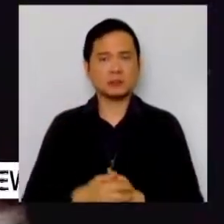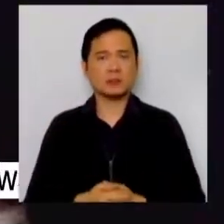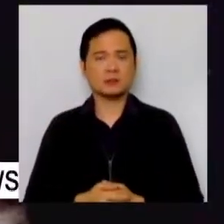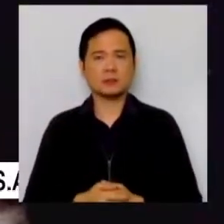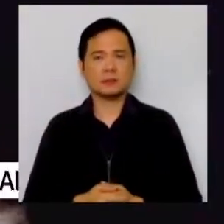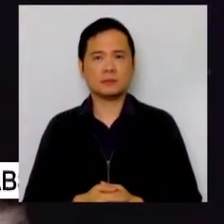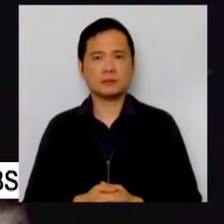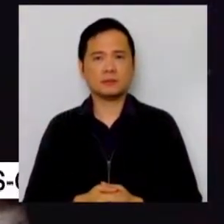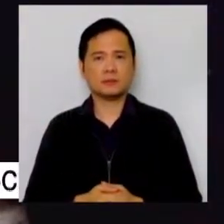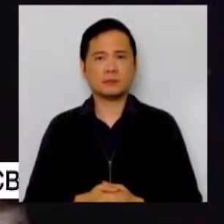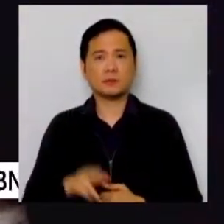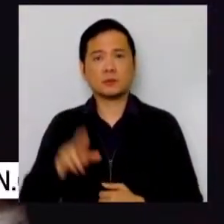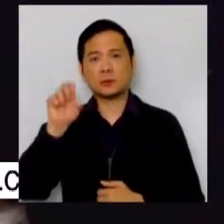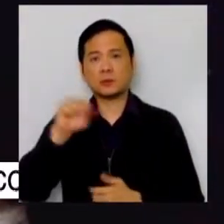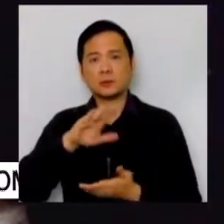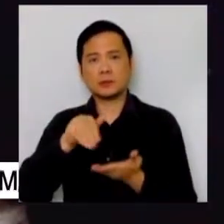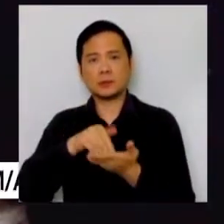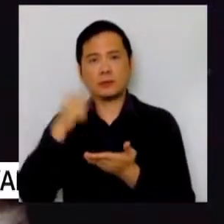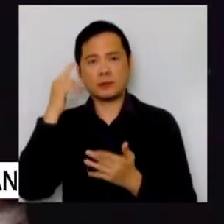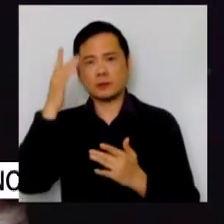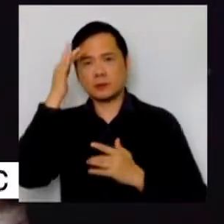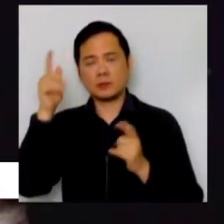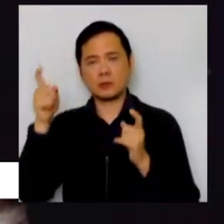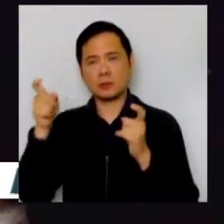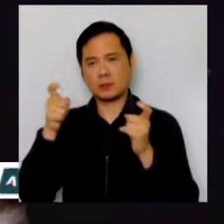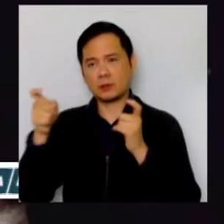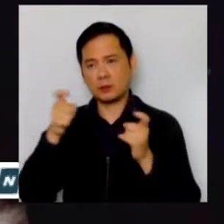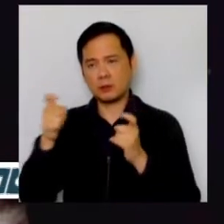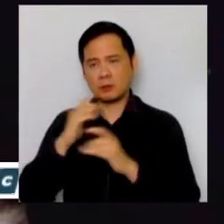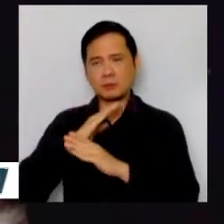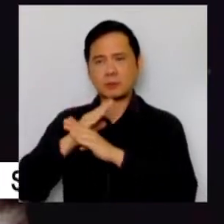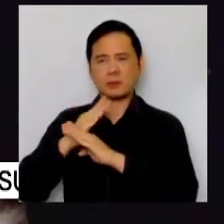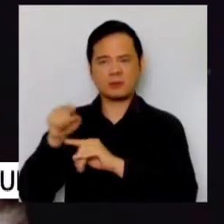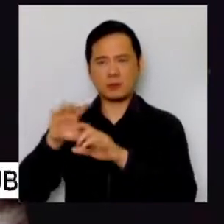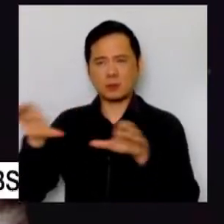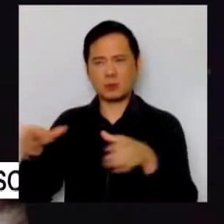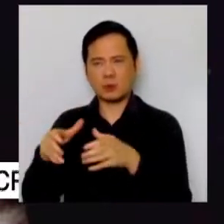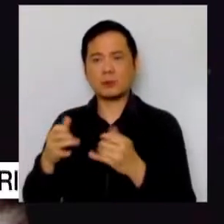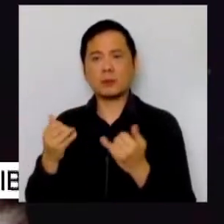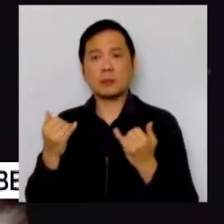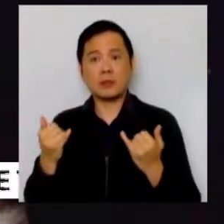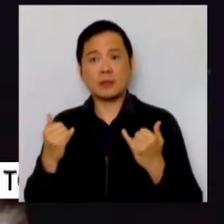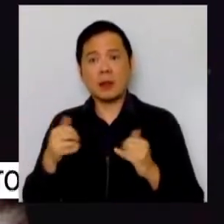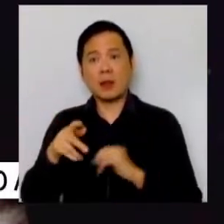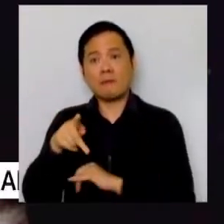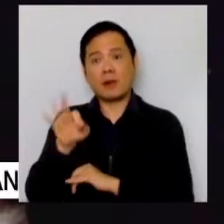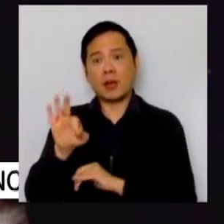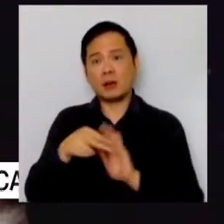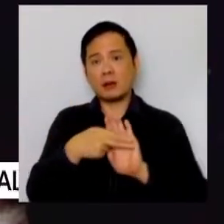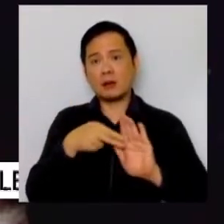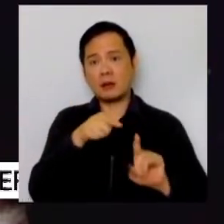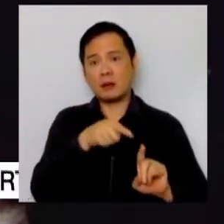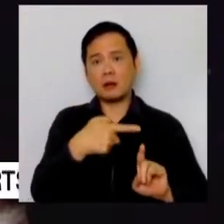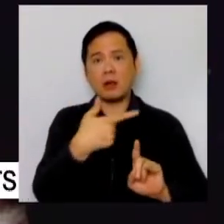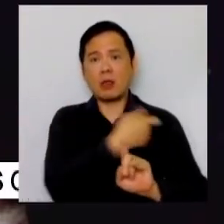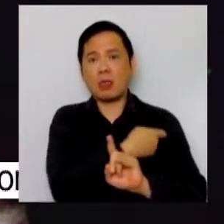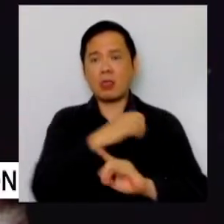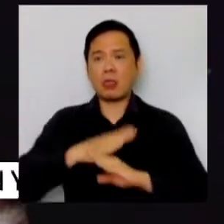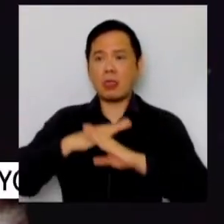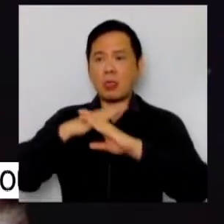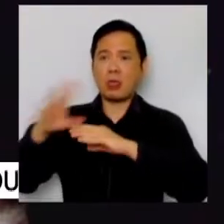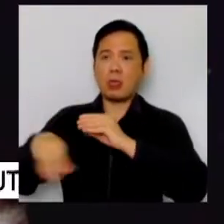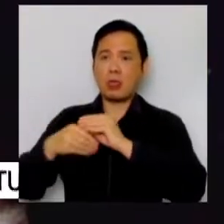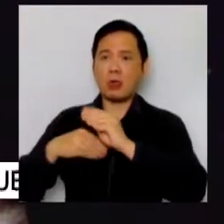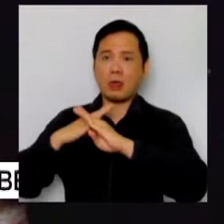The U.S. Centers for Disease Control and Prevention expands the eligibility of Pfizer-BioNTech's booster shot to cover 12